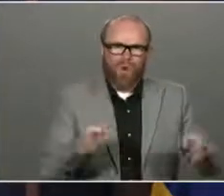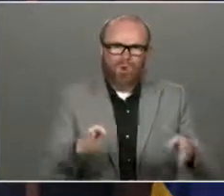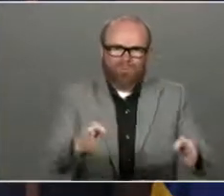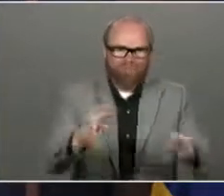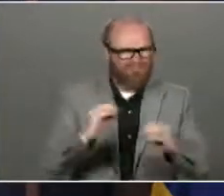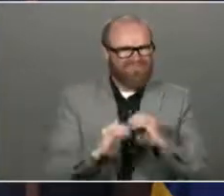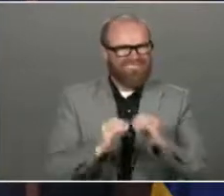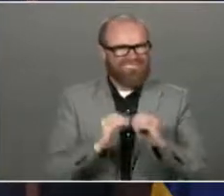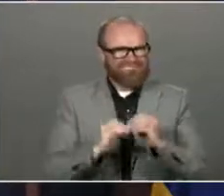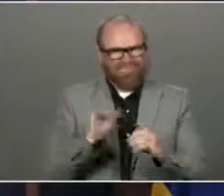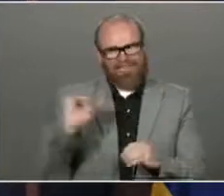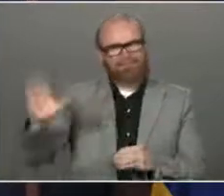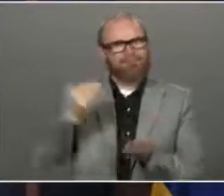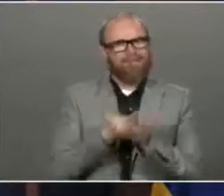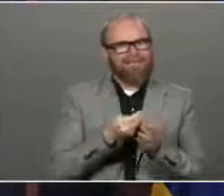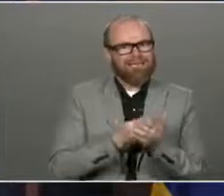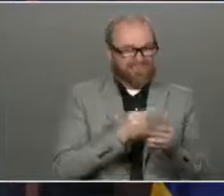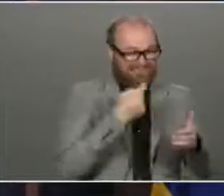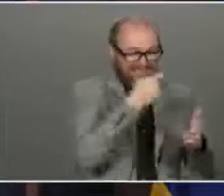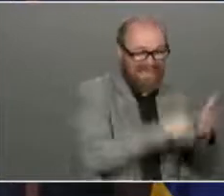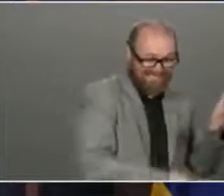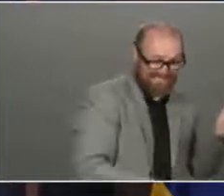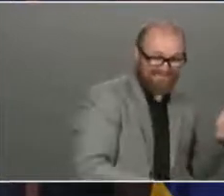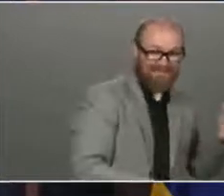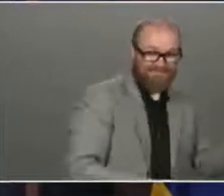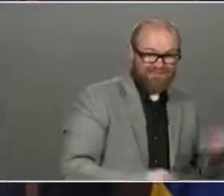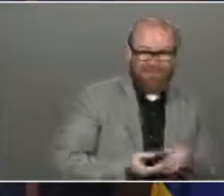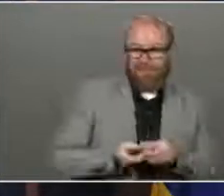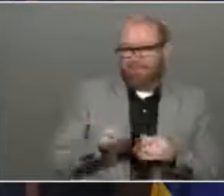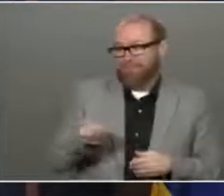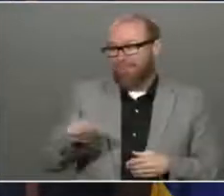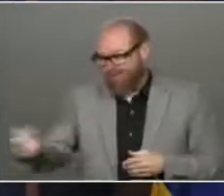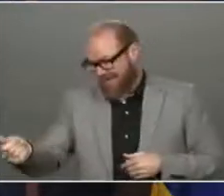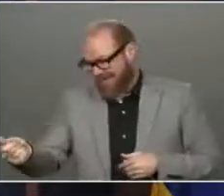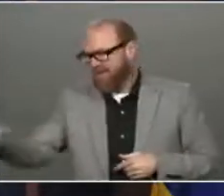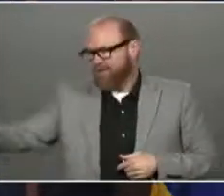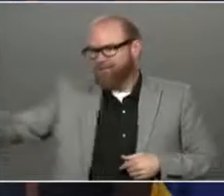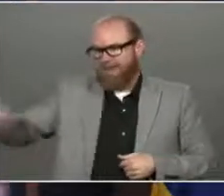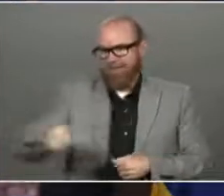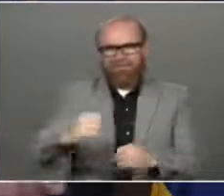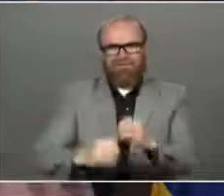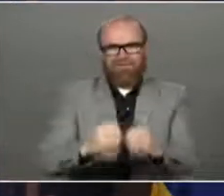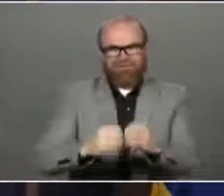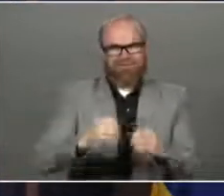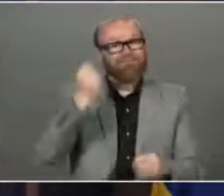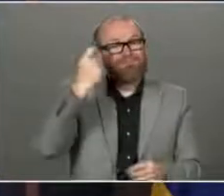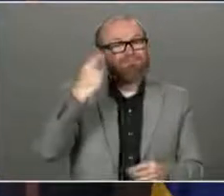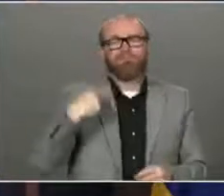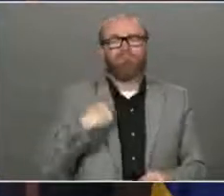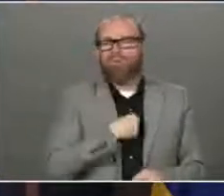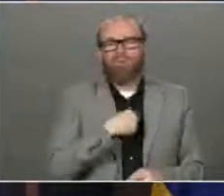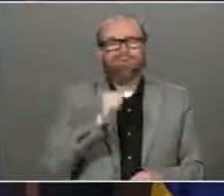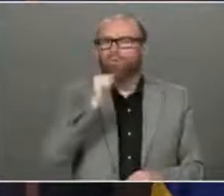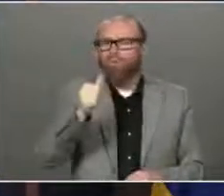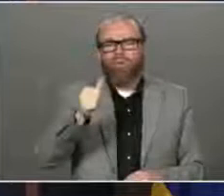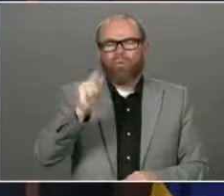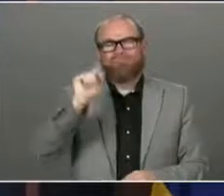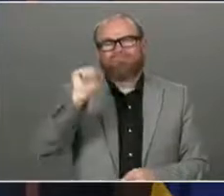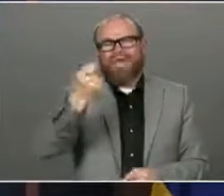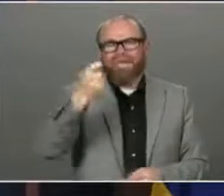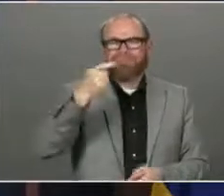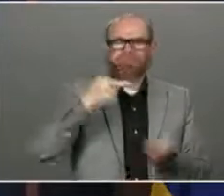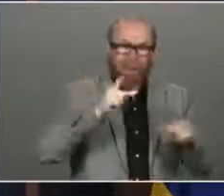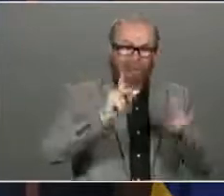that we actually don't tax directly at the pump. We tax the petroleum companies at the rack, and